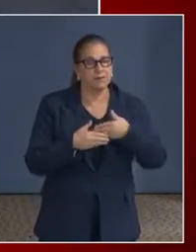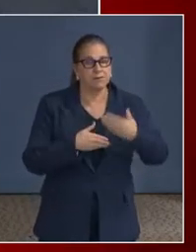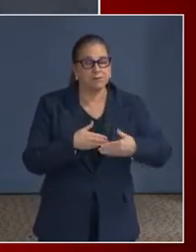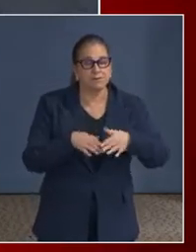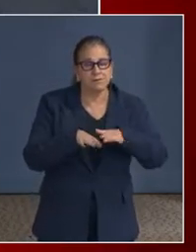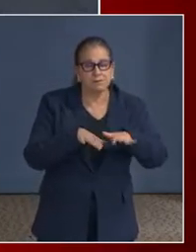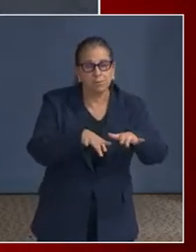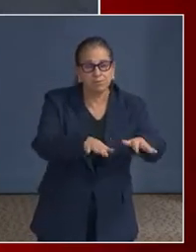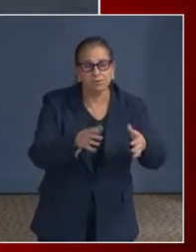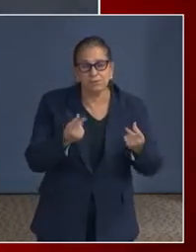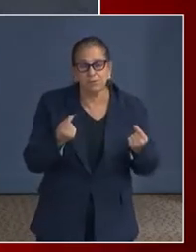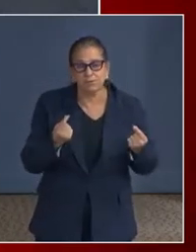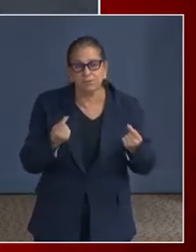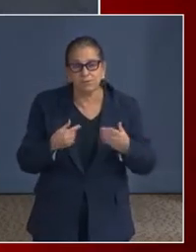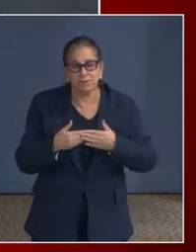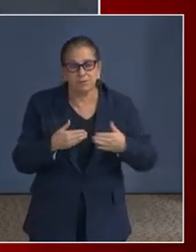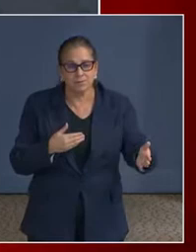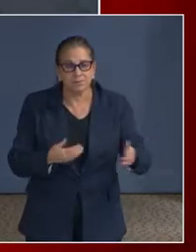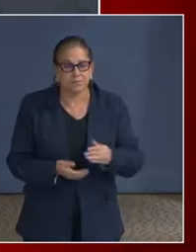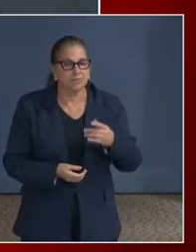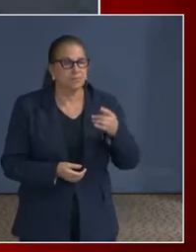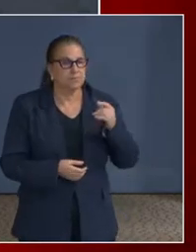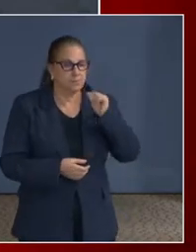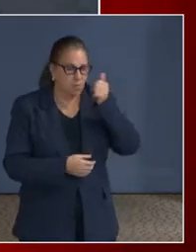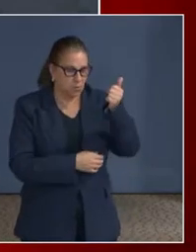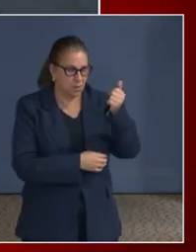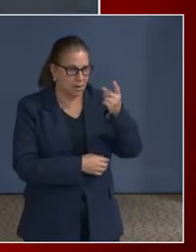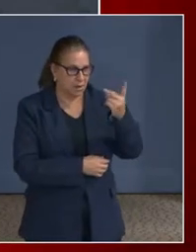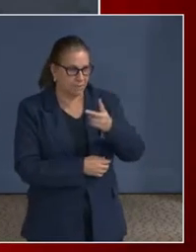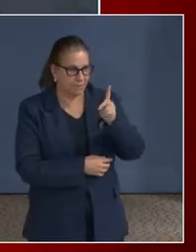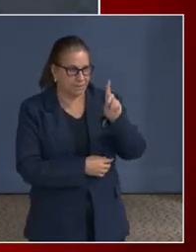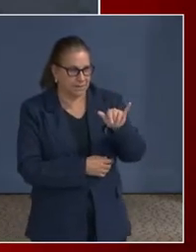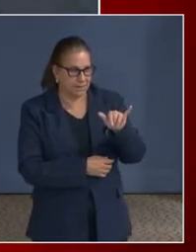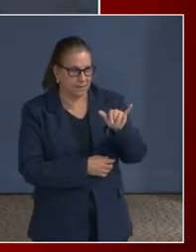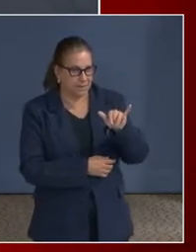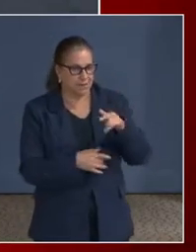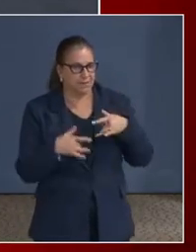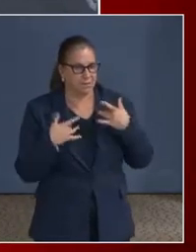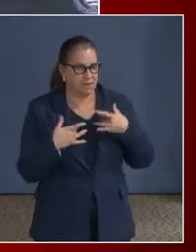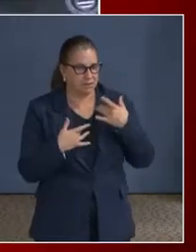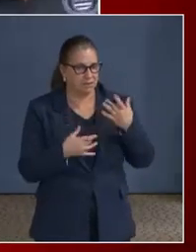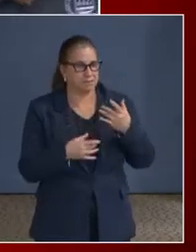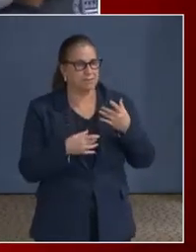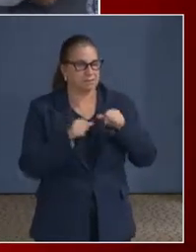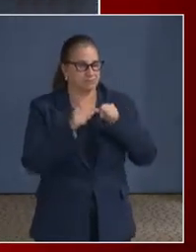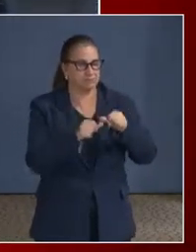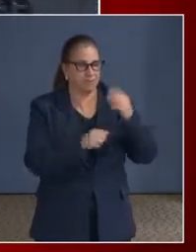day, there will be events scheduled over 4 days. Thank you, everybody.